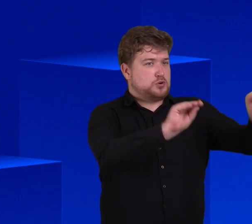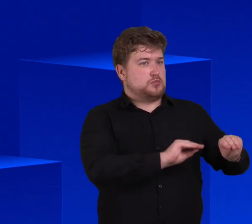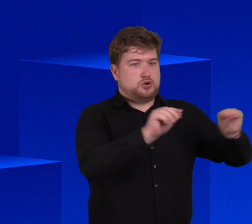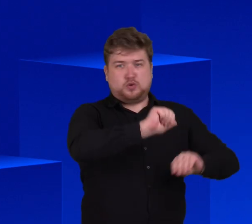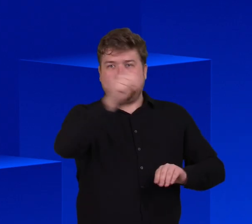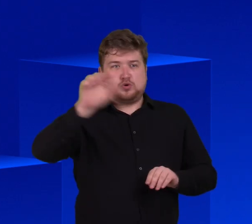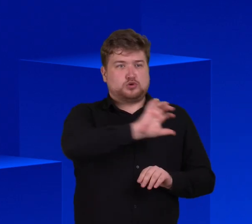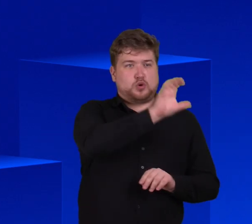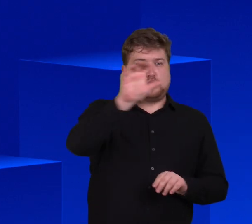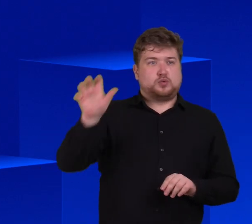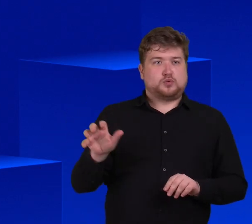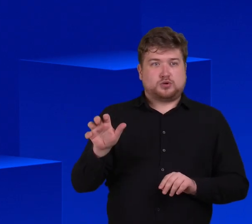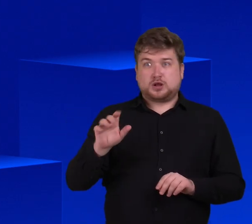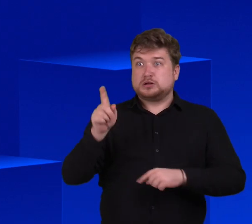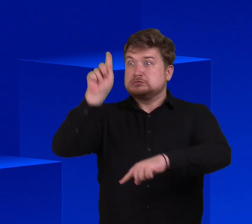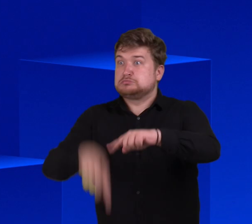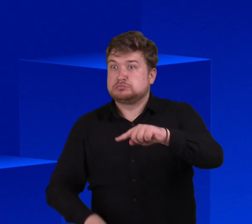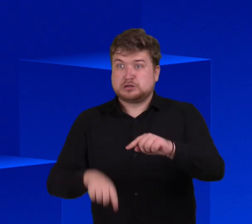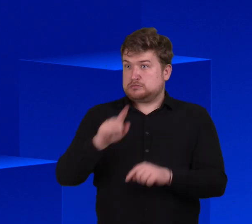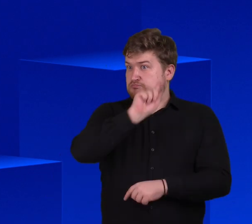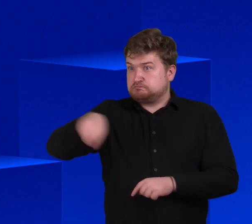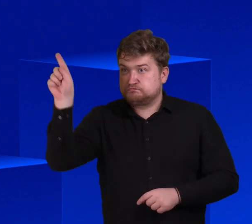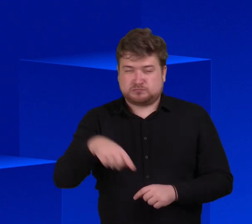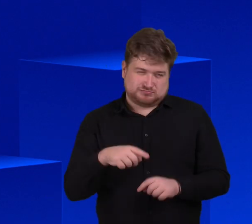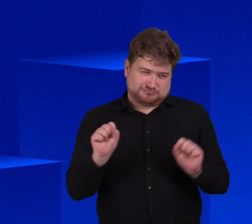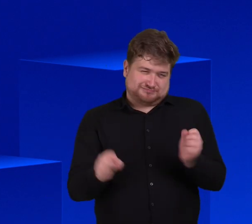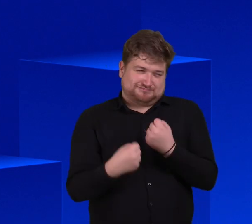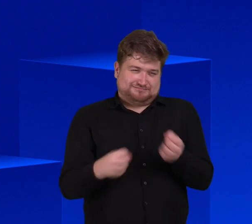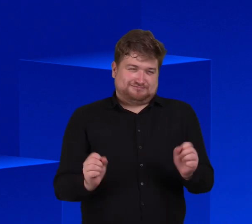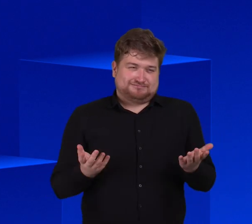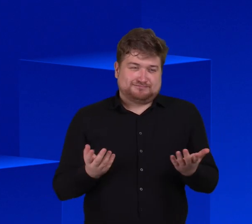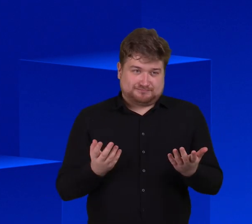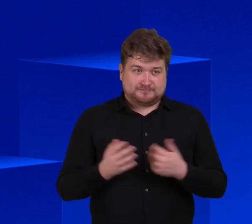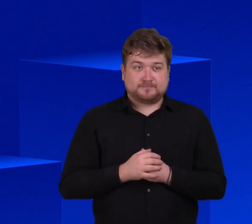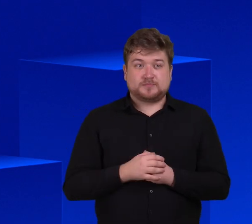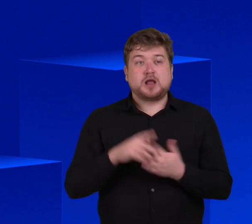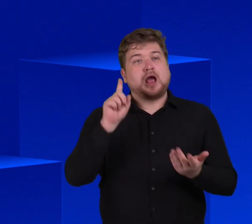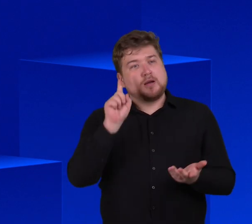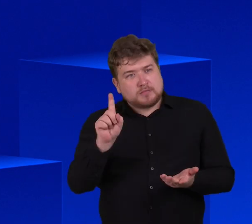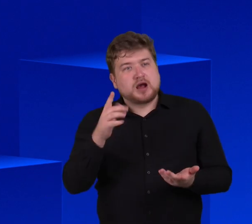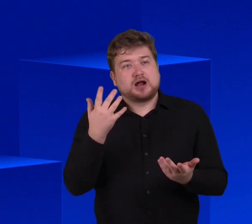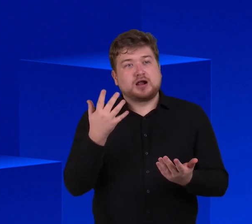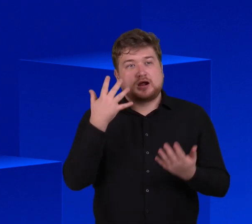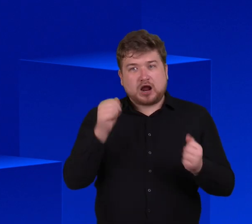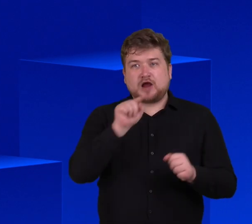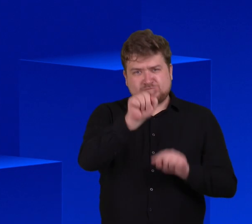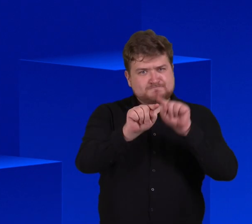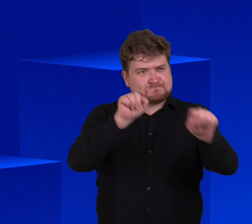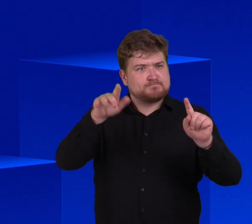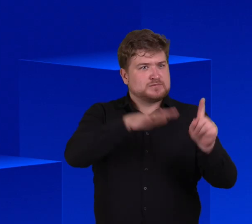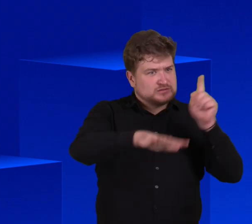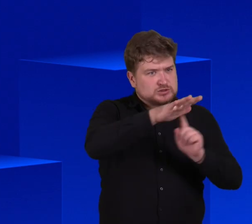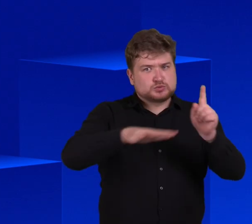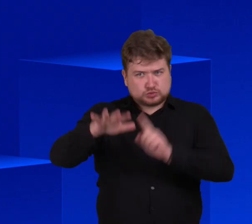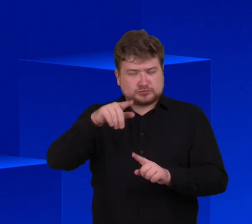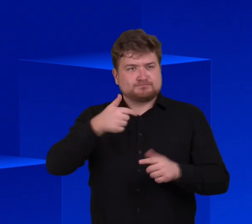But we had a lot of showcases we discussed with policymakers that actually, in order to anchor the